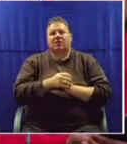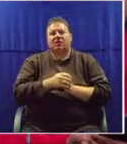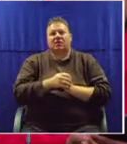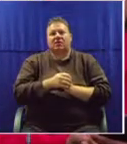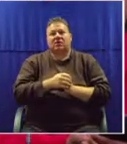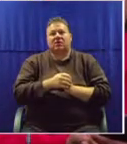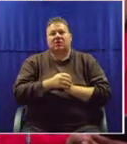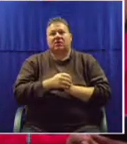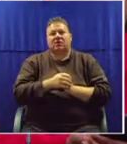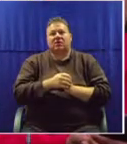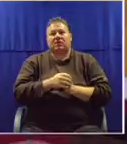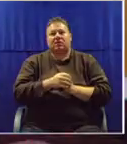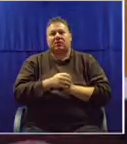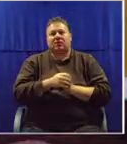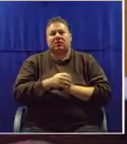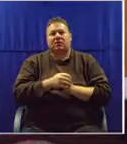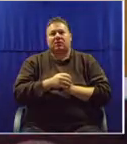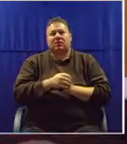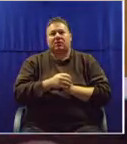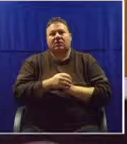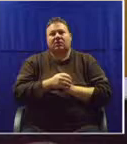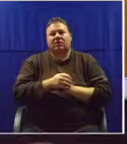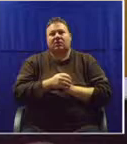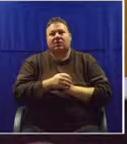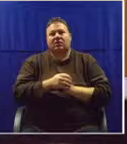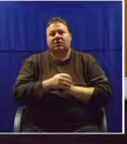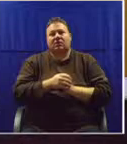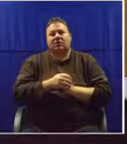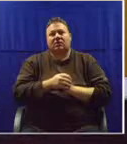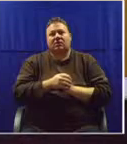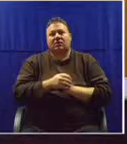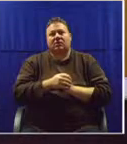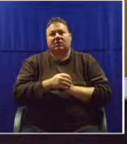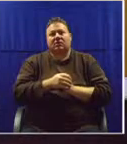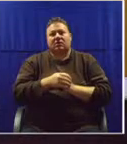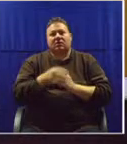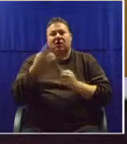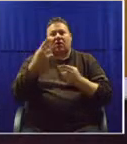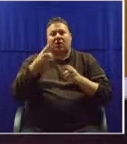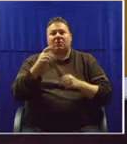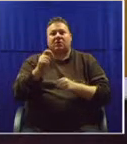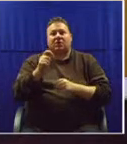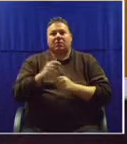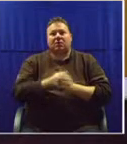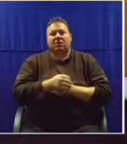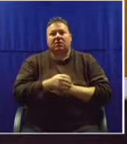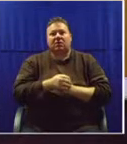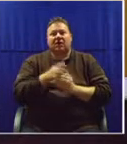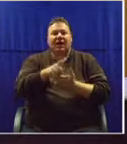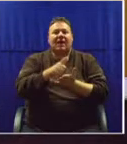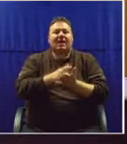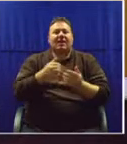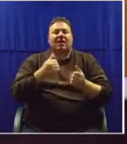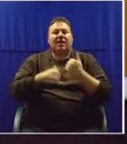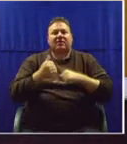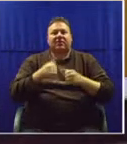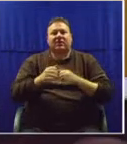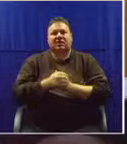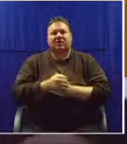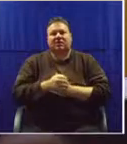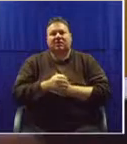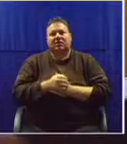floor. Honorable Tambo, I am on the floor. I am on the floor. Honorable Tambo, I